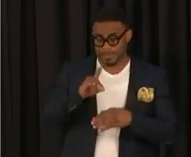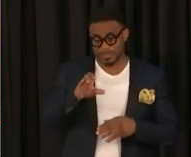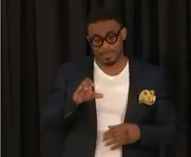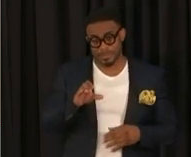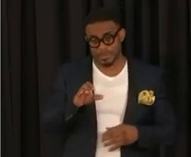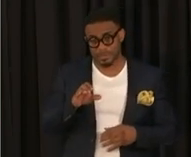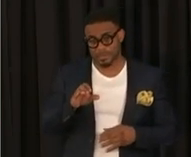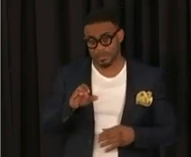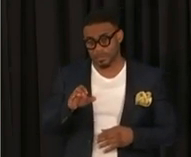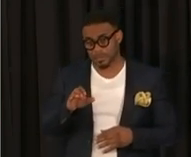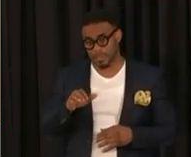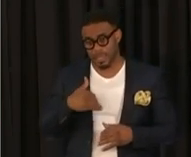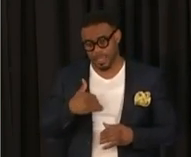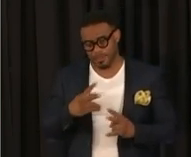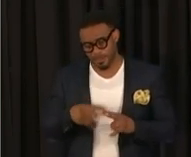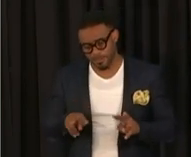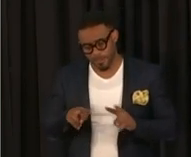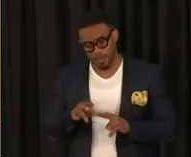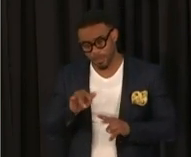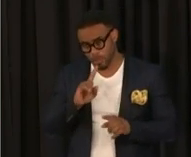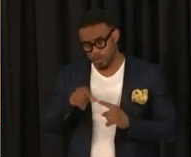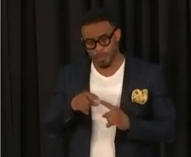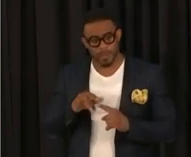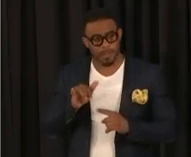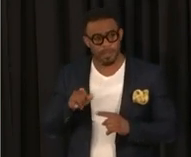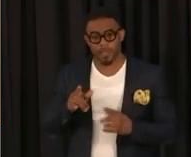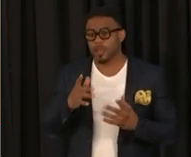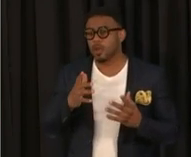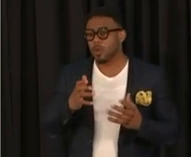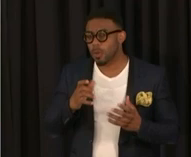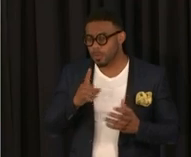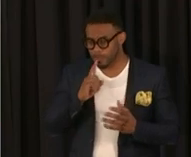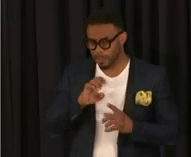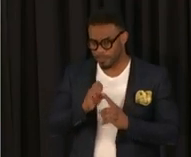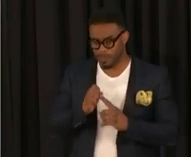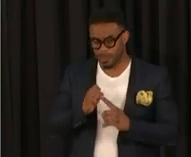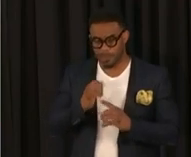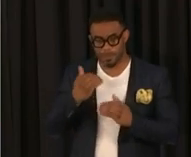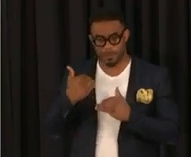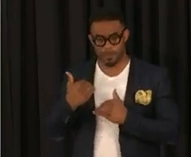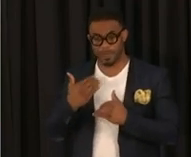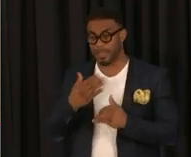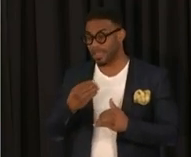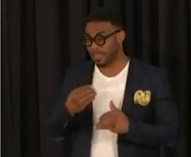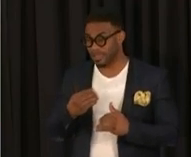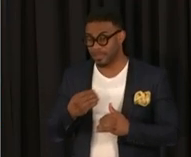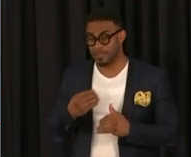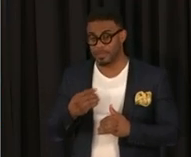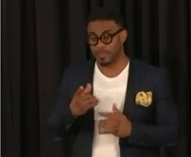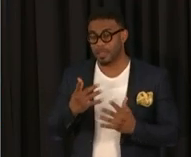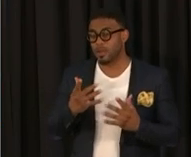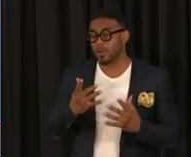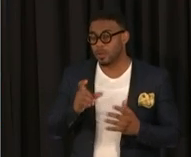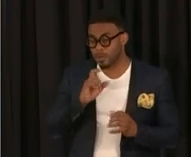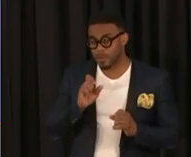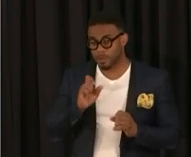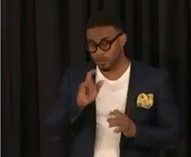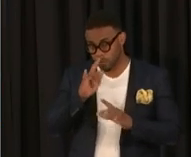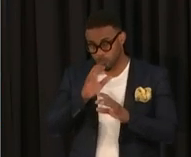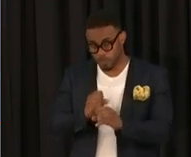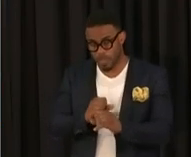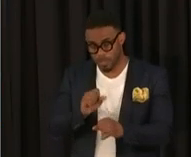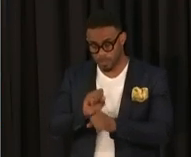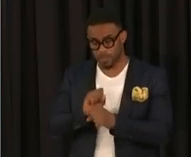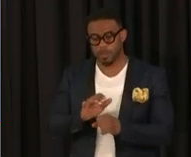in D.C. have this value that you're talking about, that they want to be environmentally responsible and they want to be able to